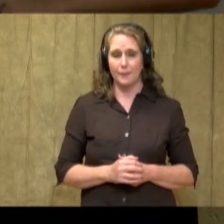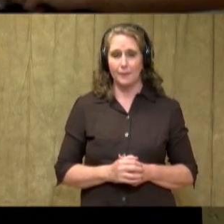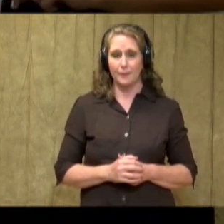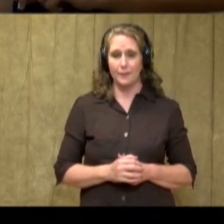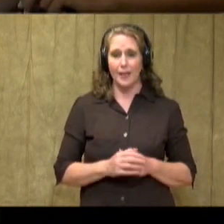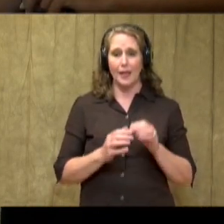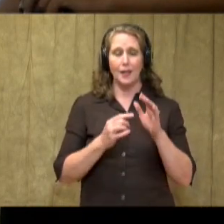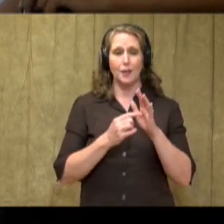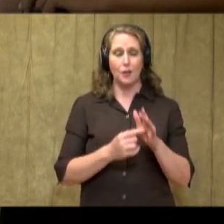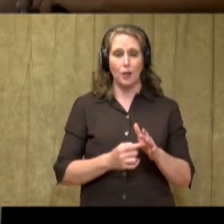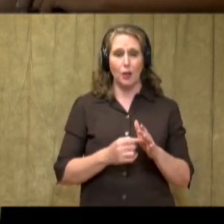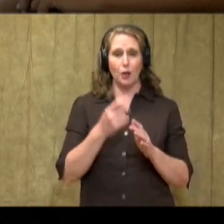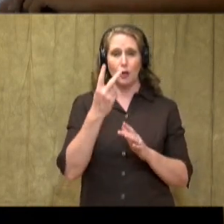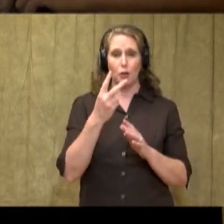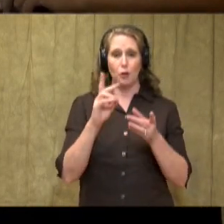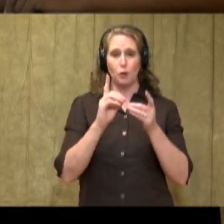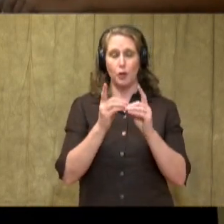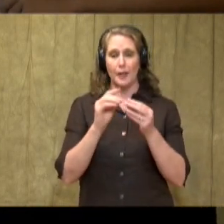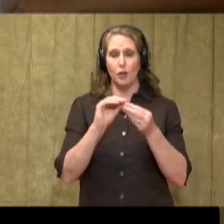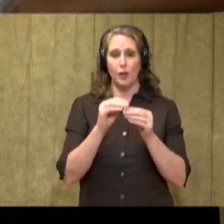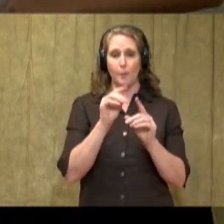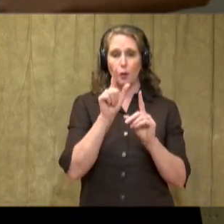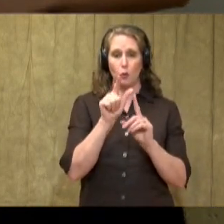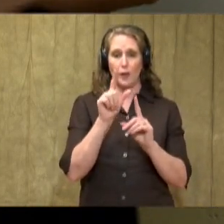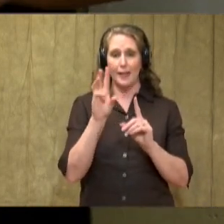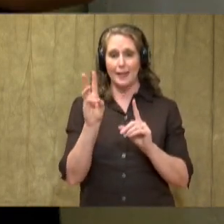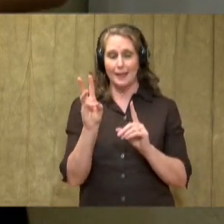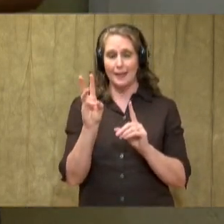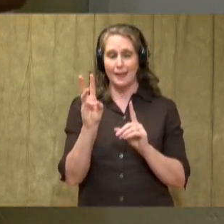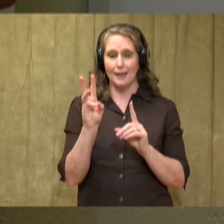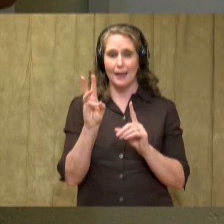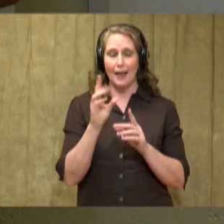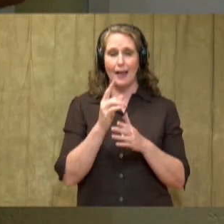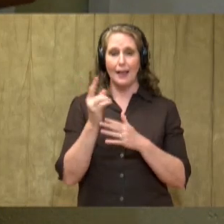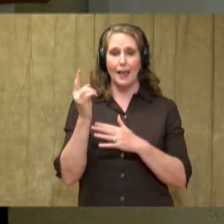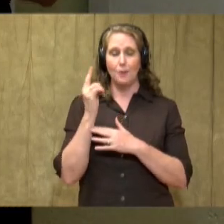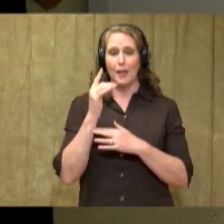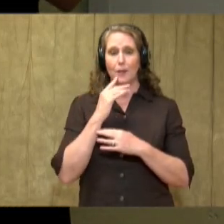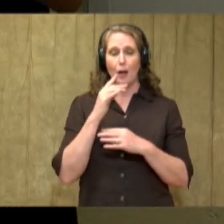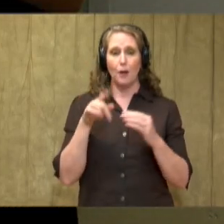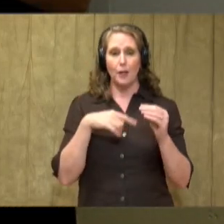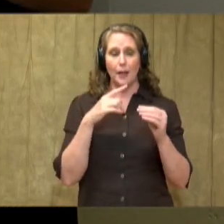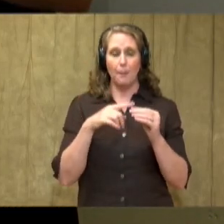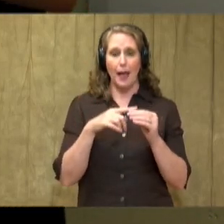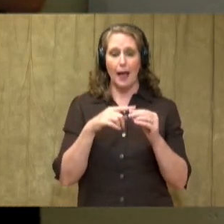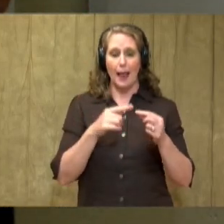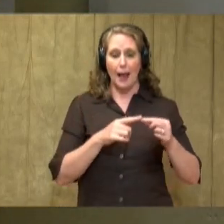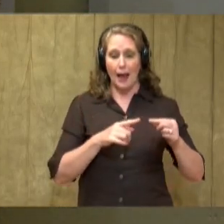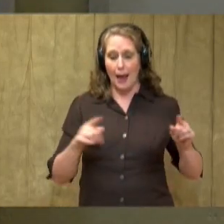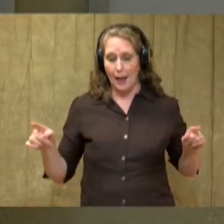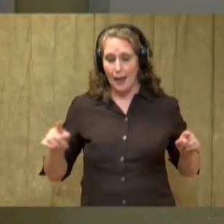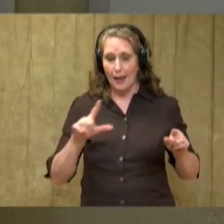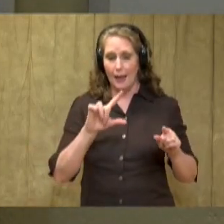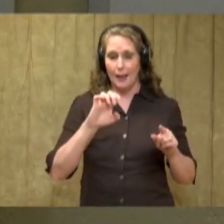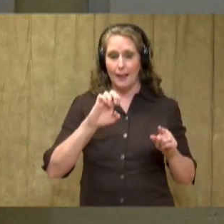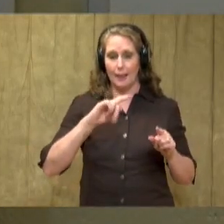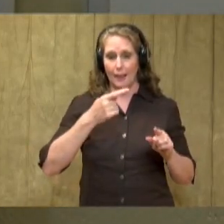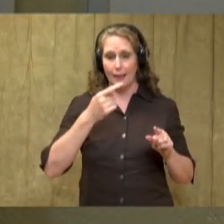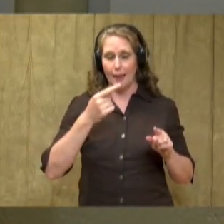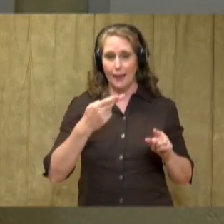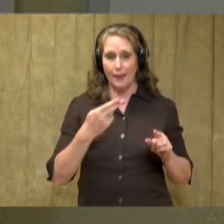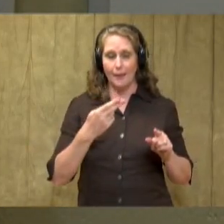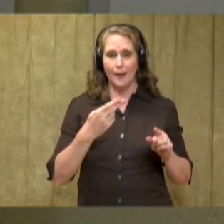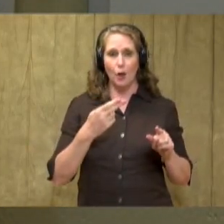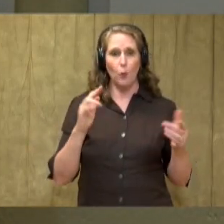To show the 2-digit number 26. And then last week we also talked about length. It is how long something was.